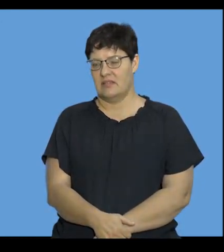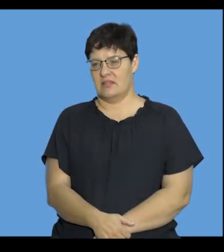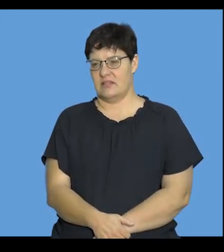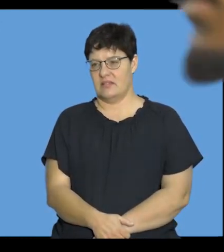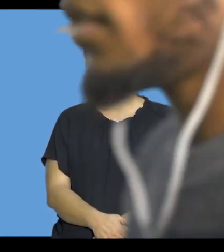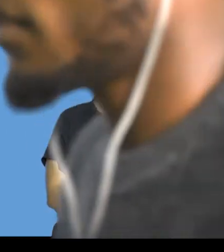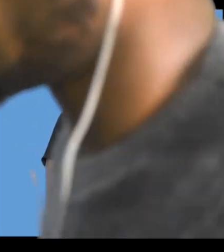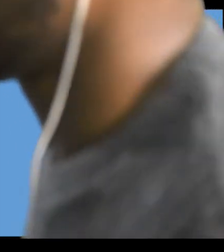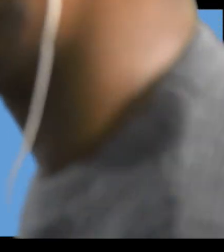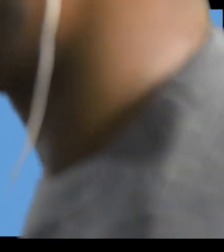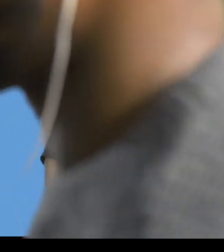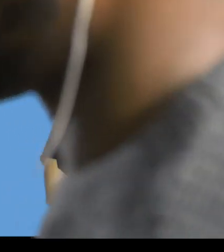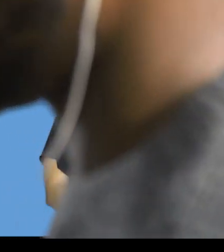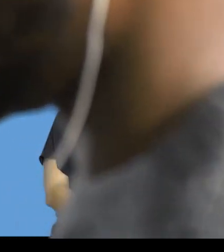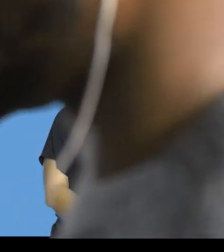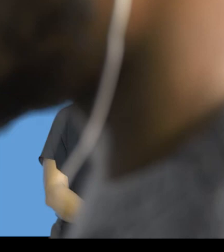That's it. Okay.